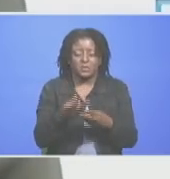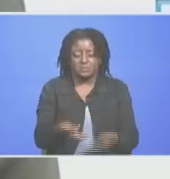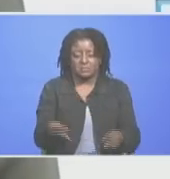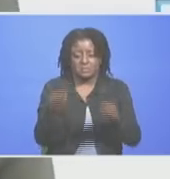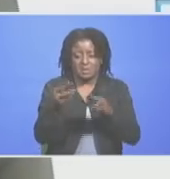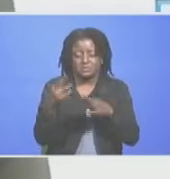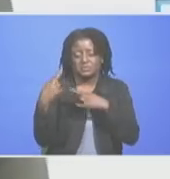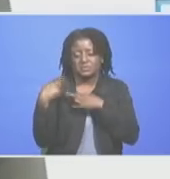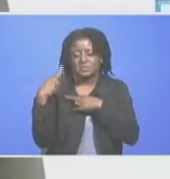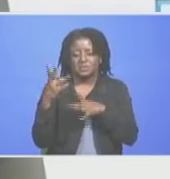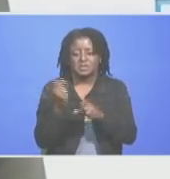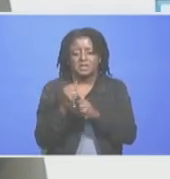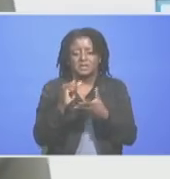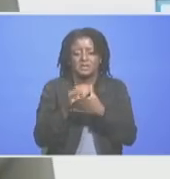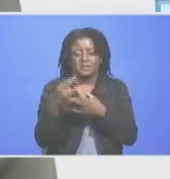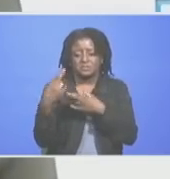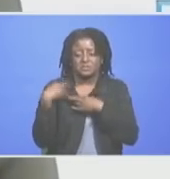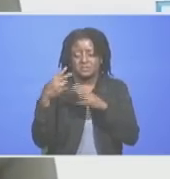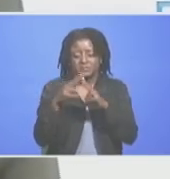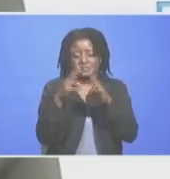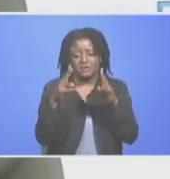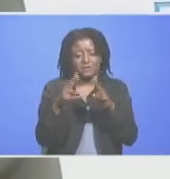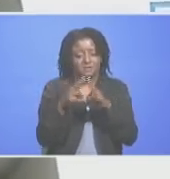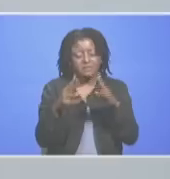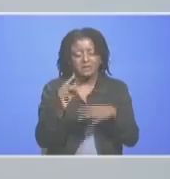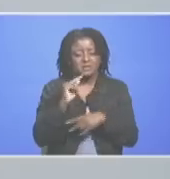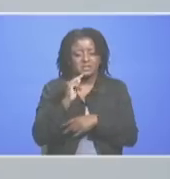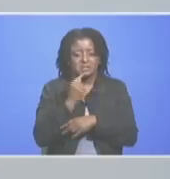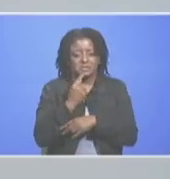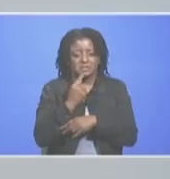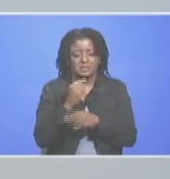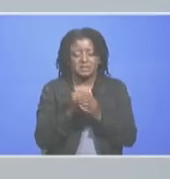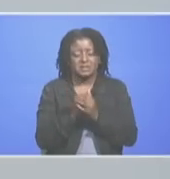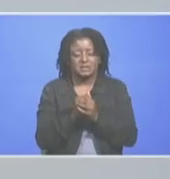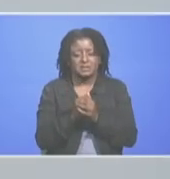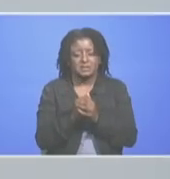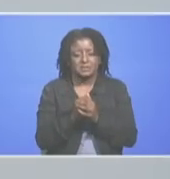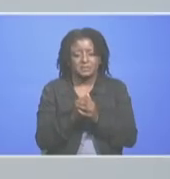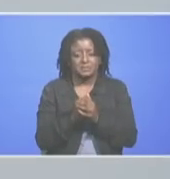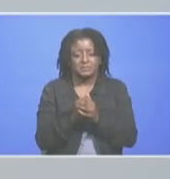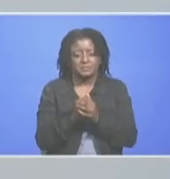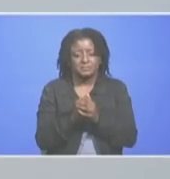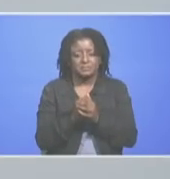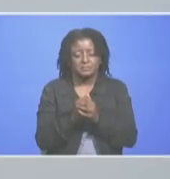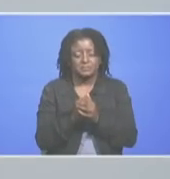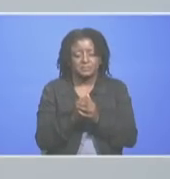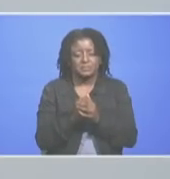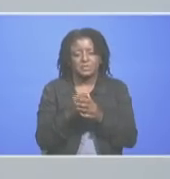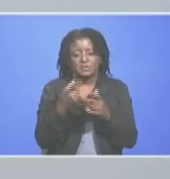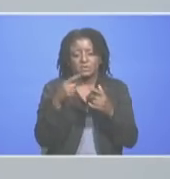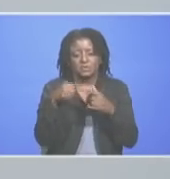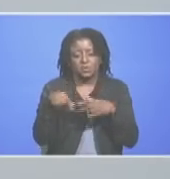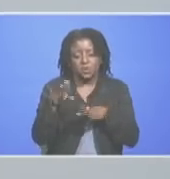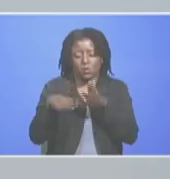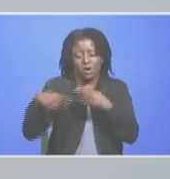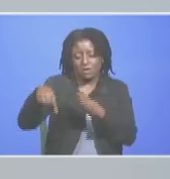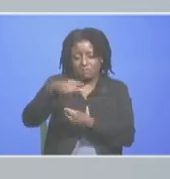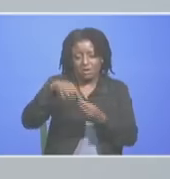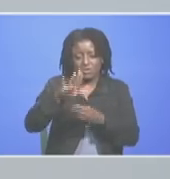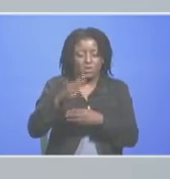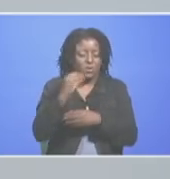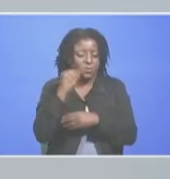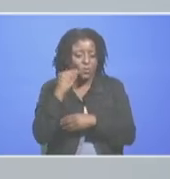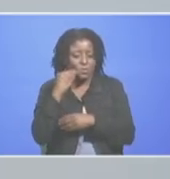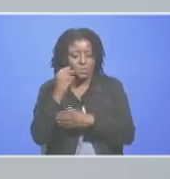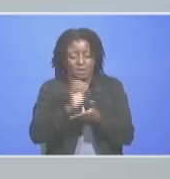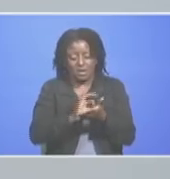responsibility. And we take that responsibility very, very seriously. Walk around your homes, do a count of your windows, know how many you have, know the